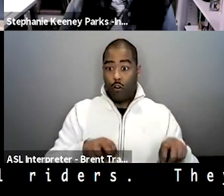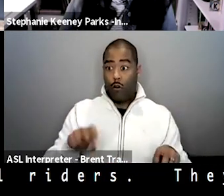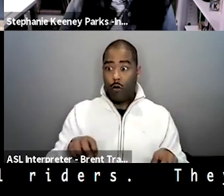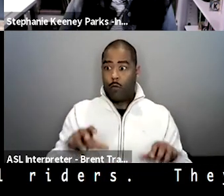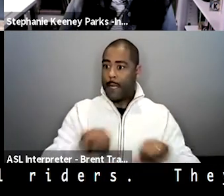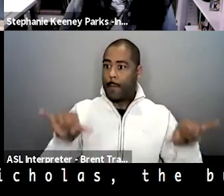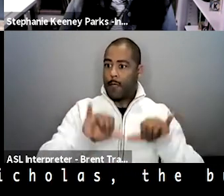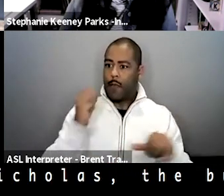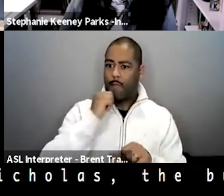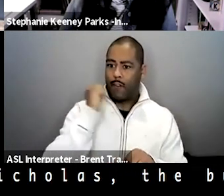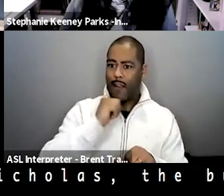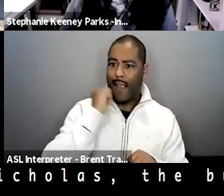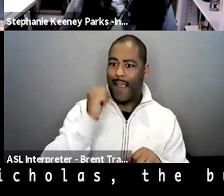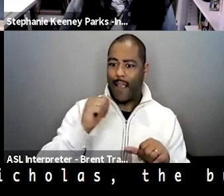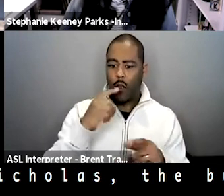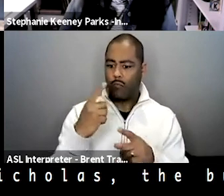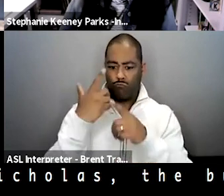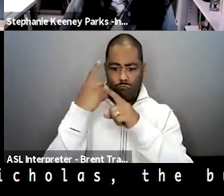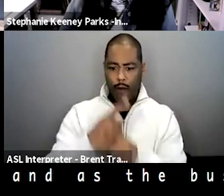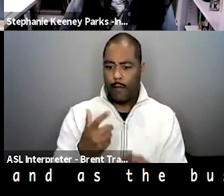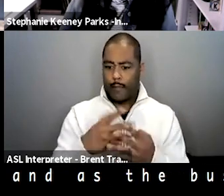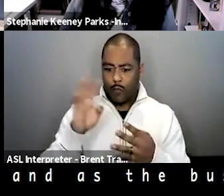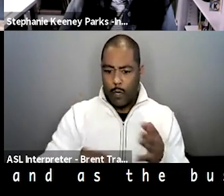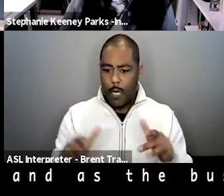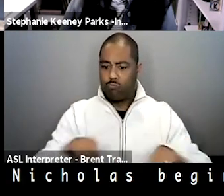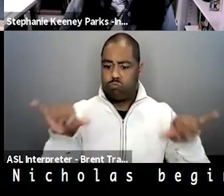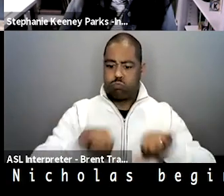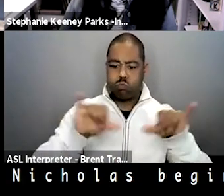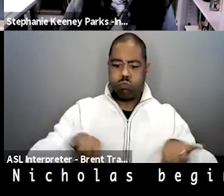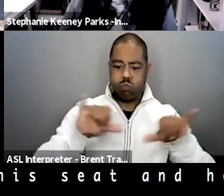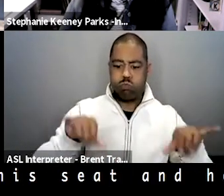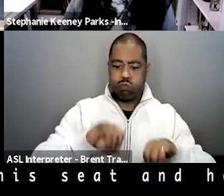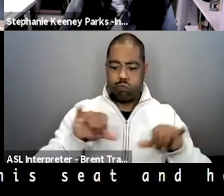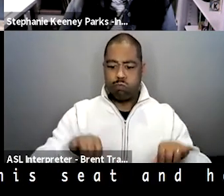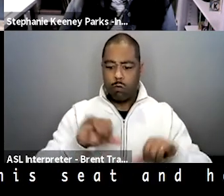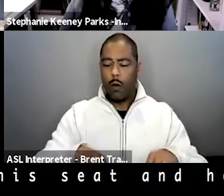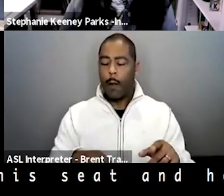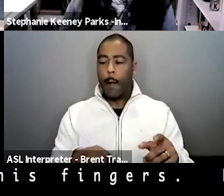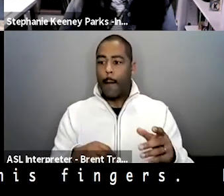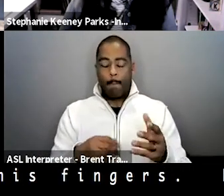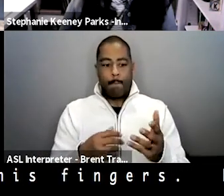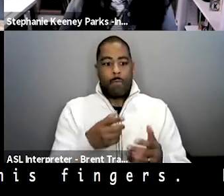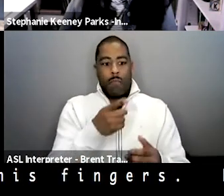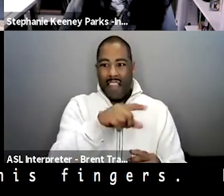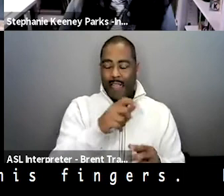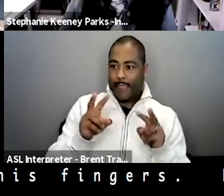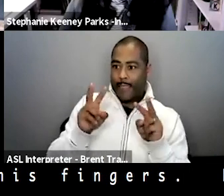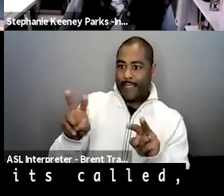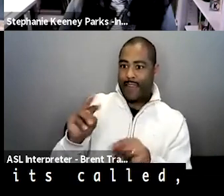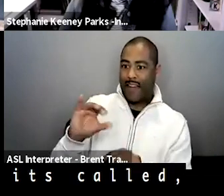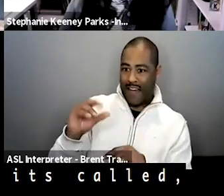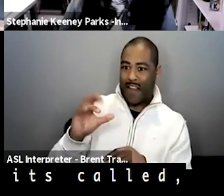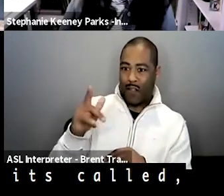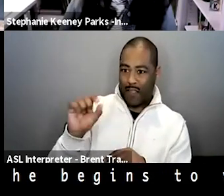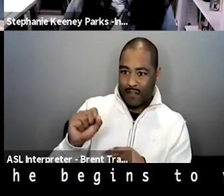riders, and they sat down behind Nicholas, and the bus starts to move. And as the bus starts to move, Nicholas begins to rock in his seat, and he begins to flip his